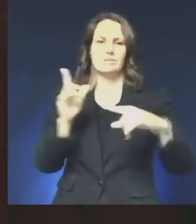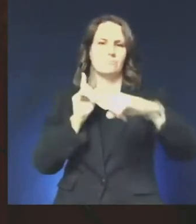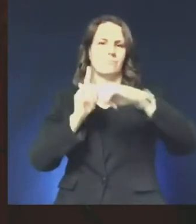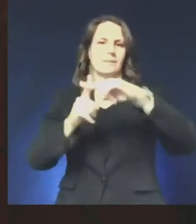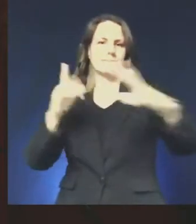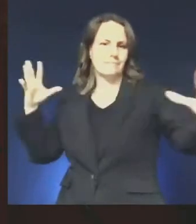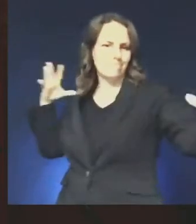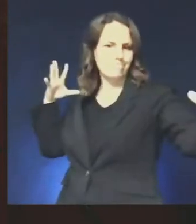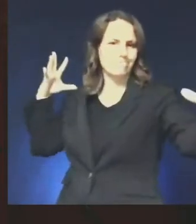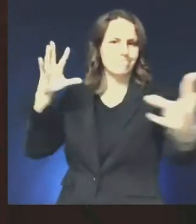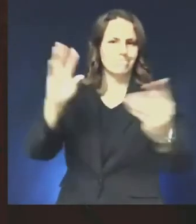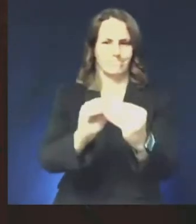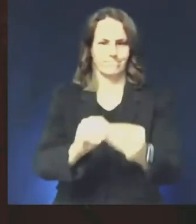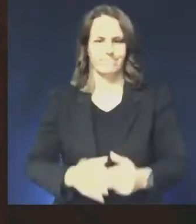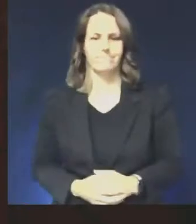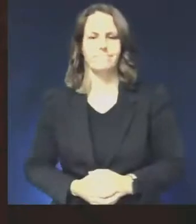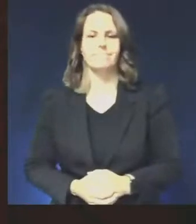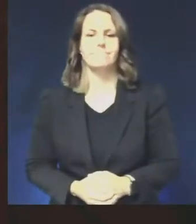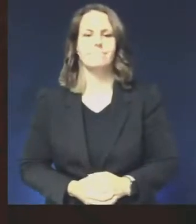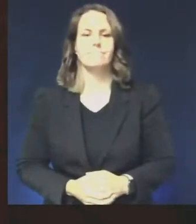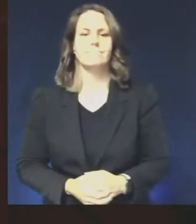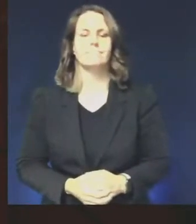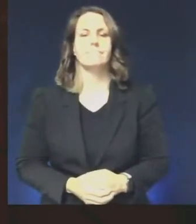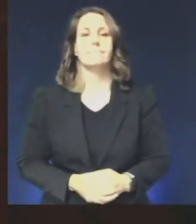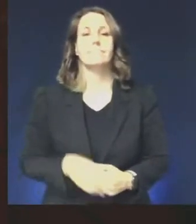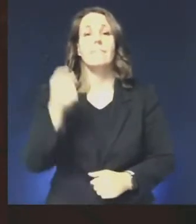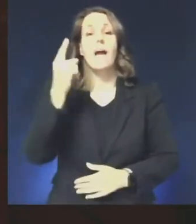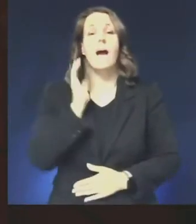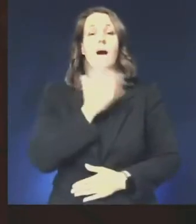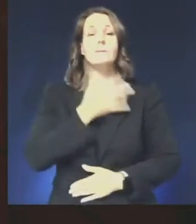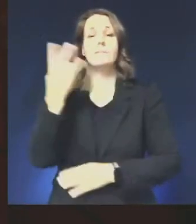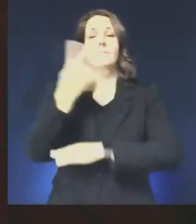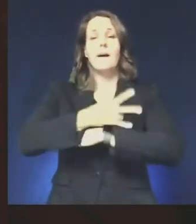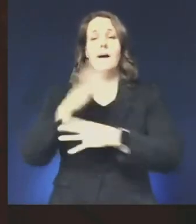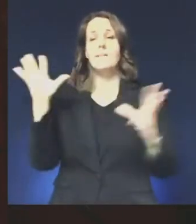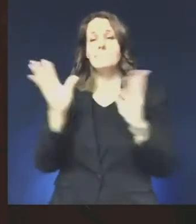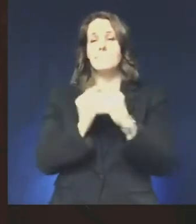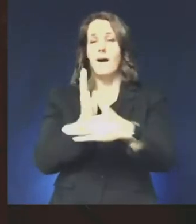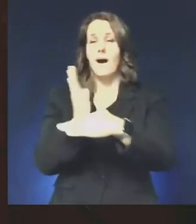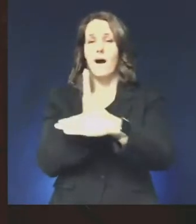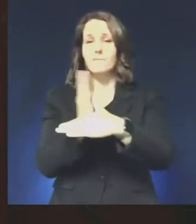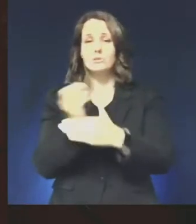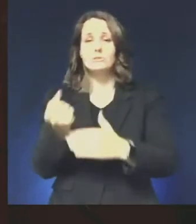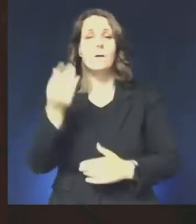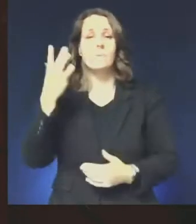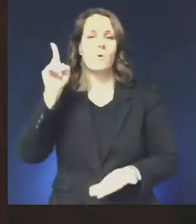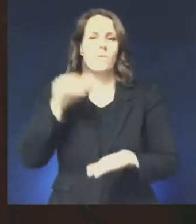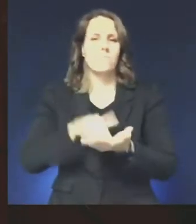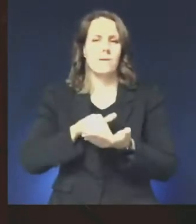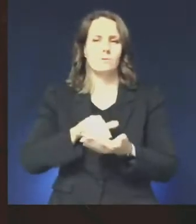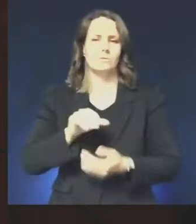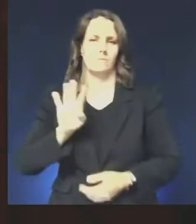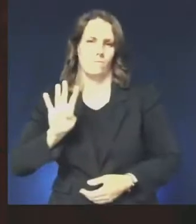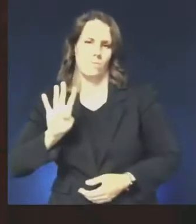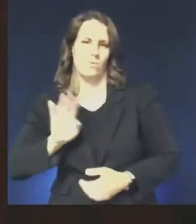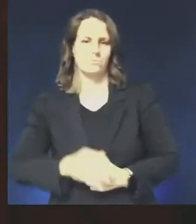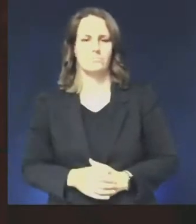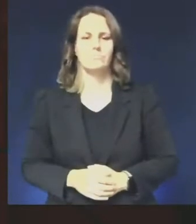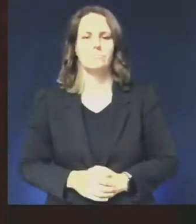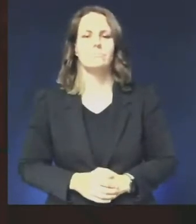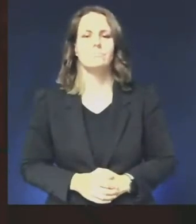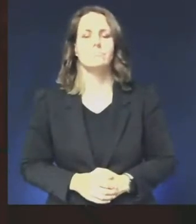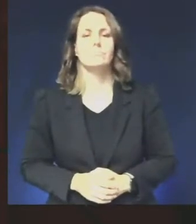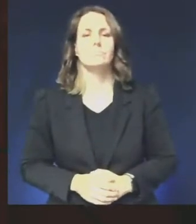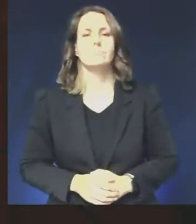634,495. Our 7-day average of cases is 1,104, double where we were 2